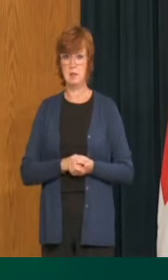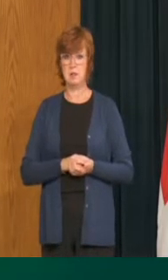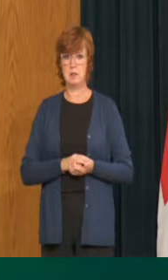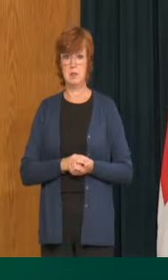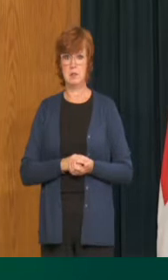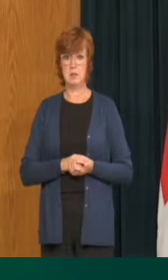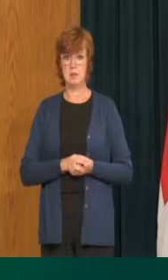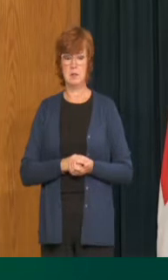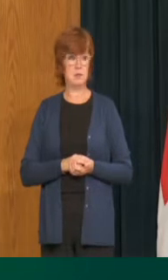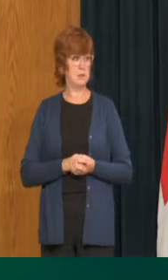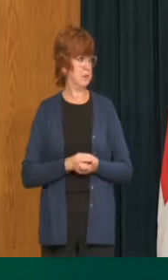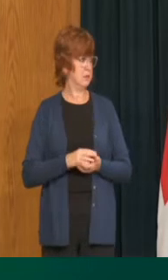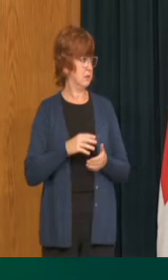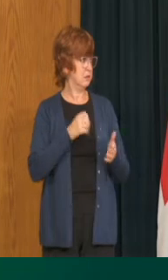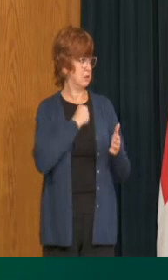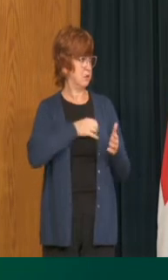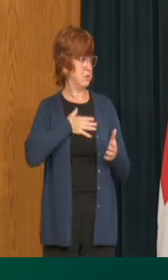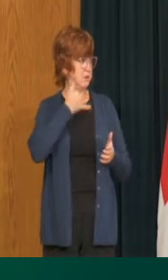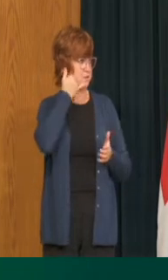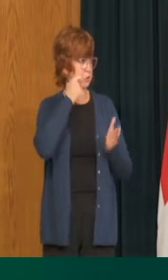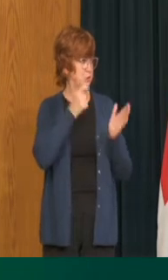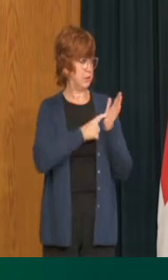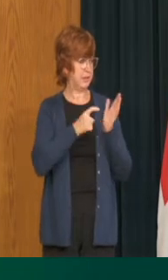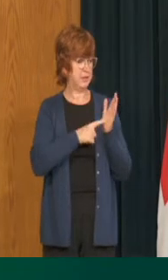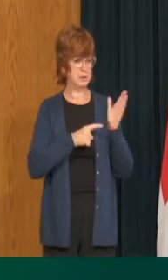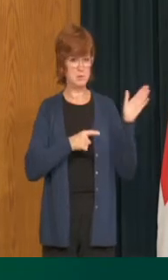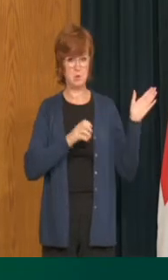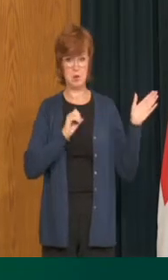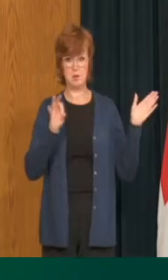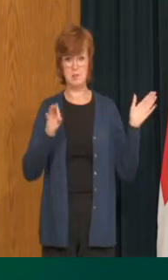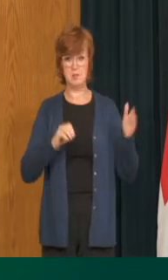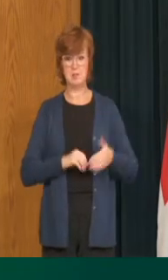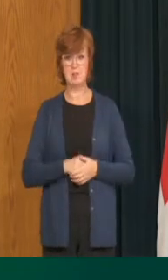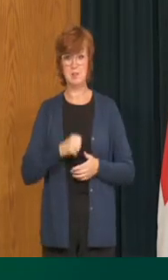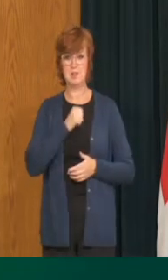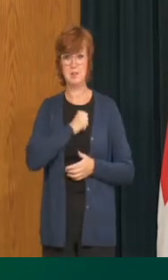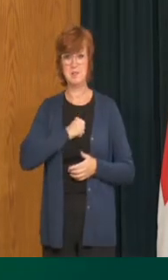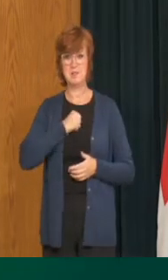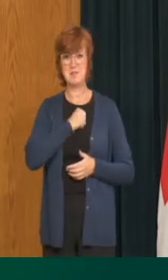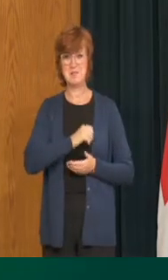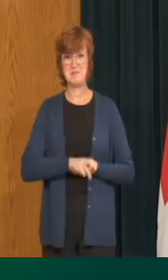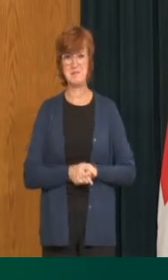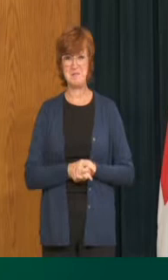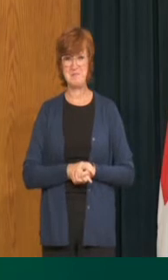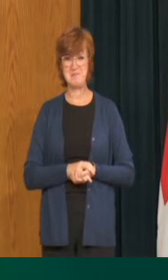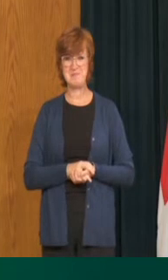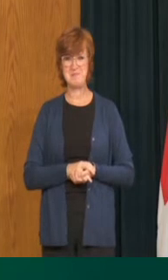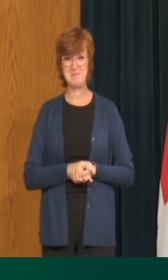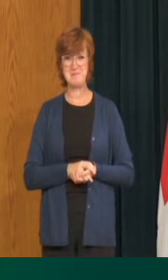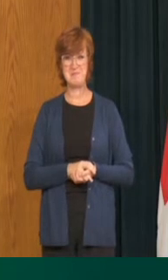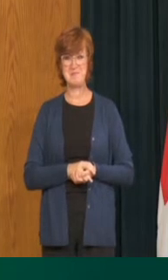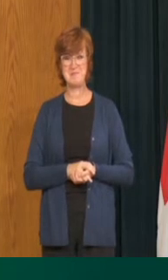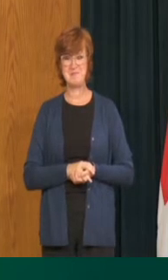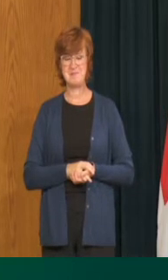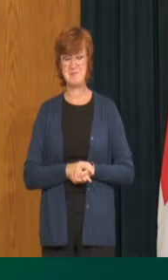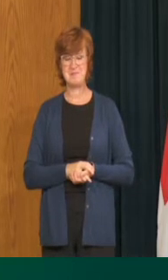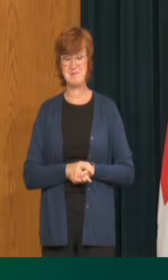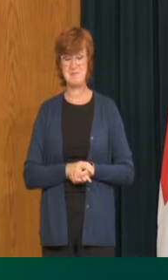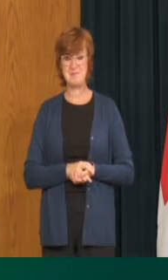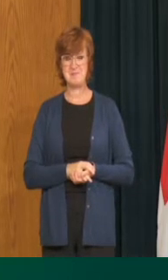to, sorry, I think that's my alarm for. the communications are going out not just